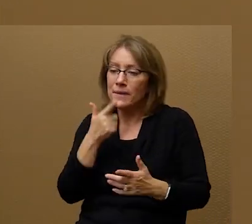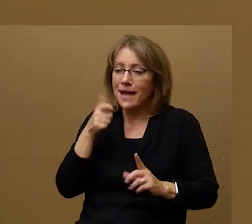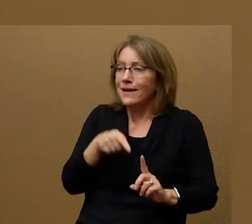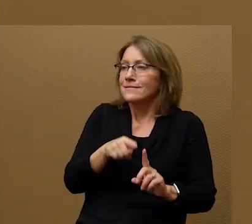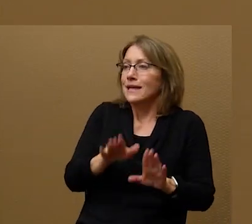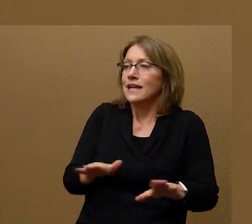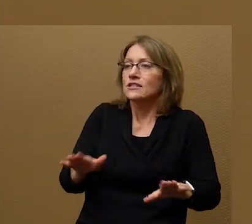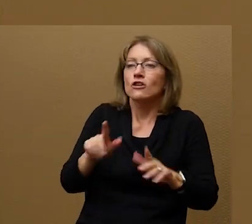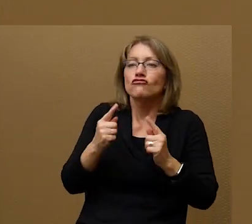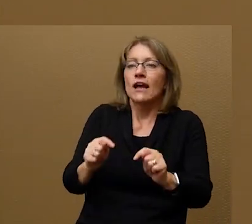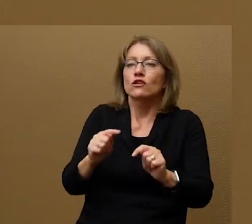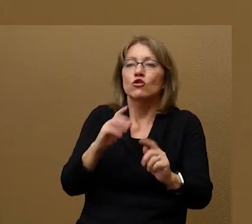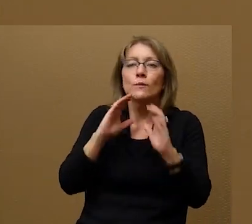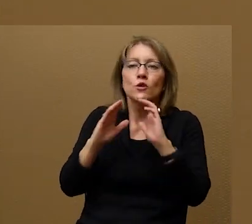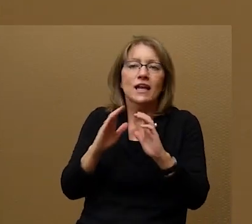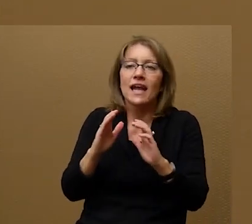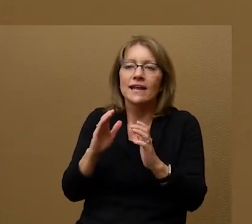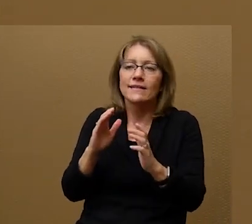to us.